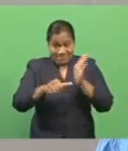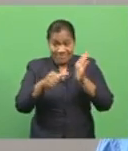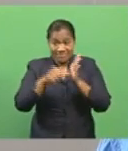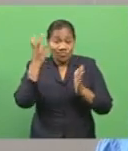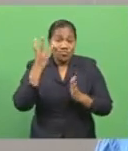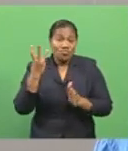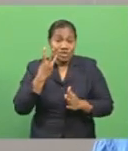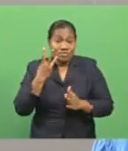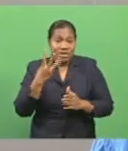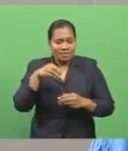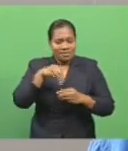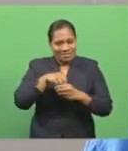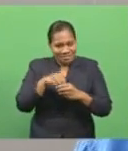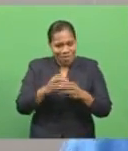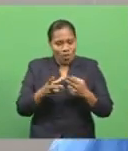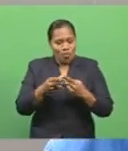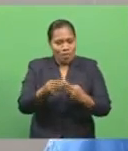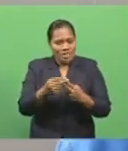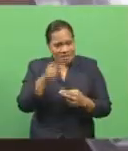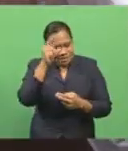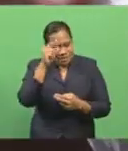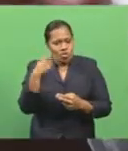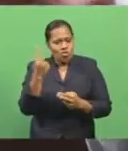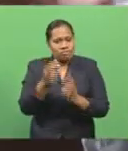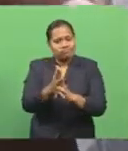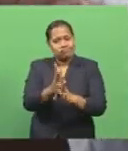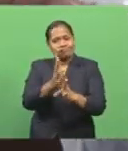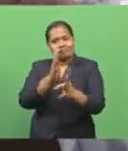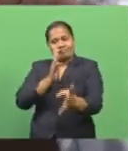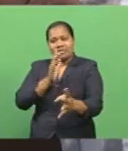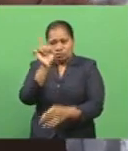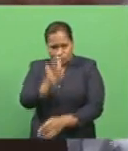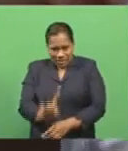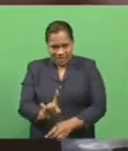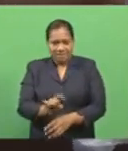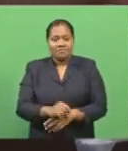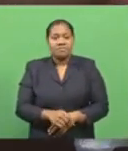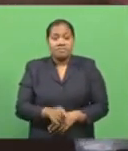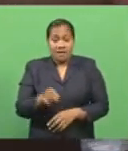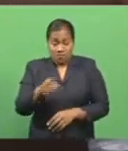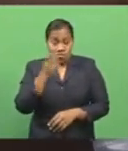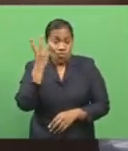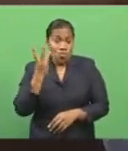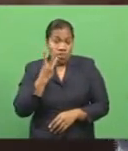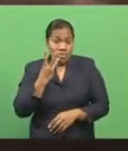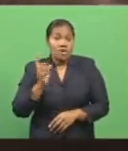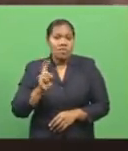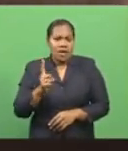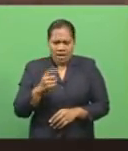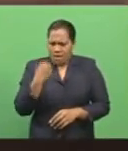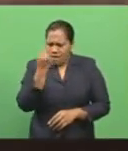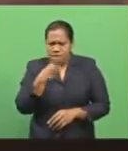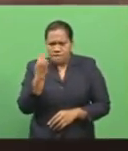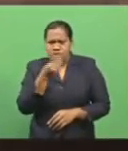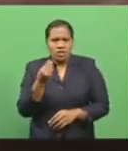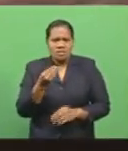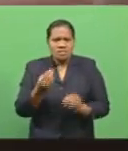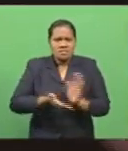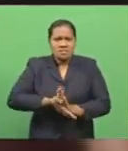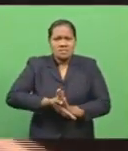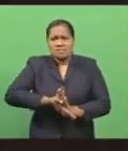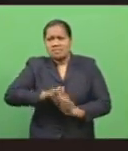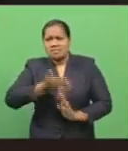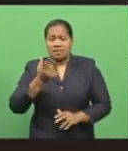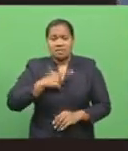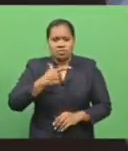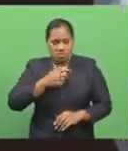was among the 100 Fijians that gathered at the ministry earlier today. For Yalayala, the spike in food prices was the reason for her move to